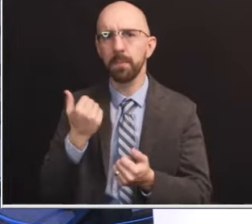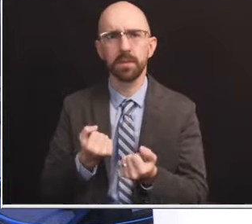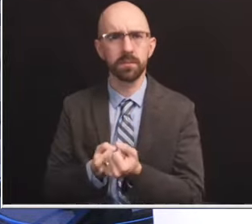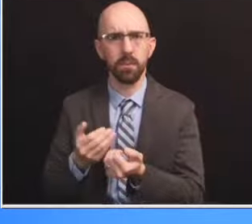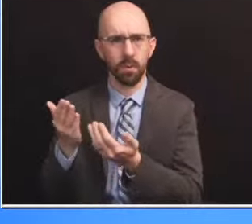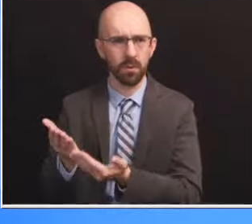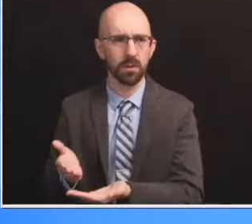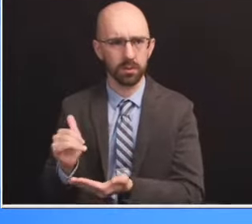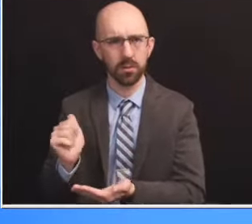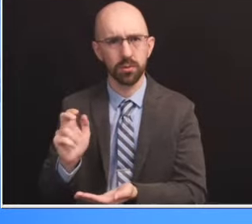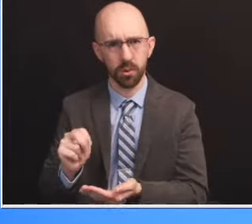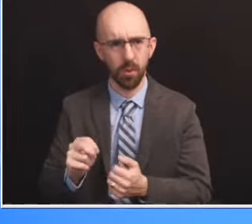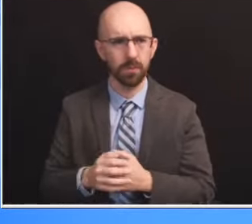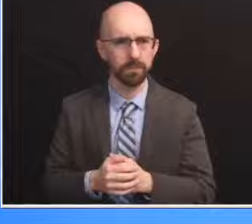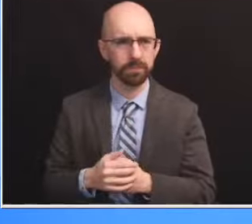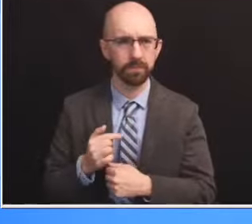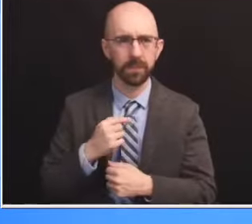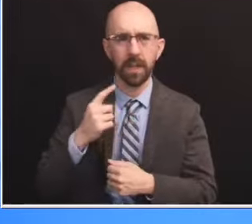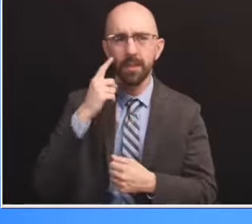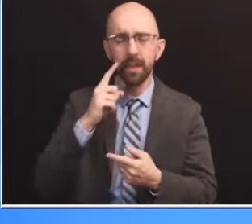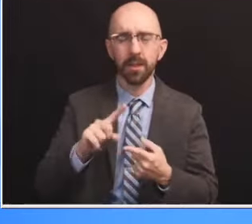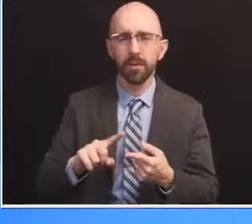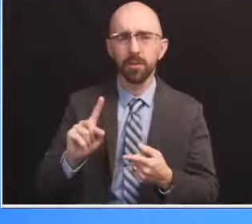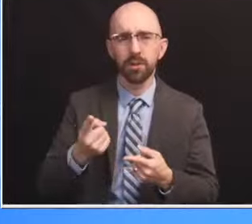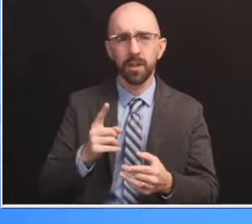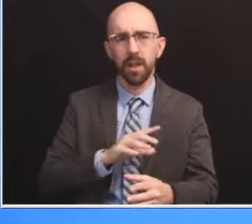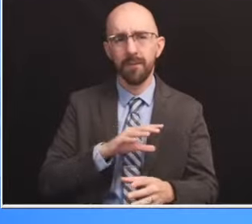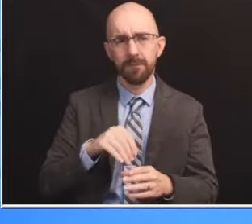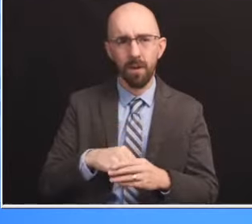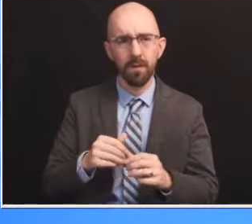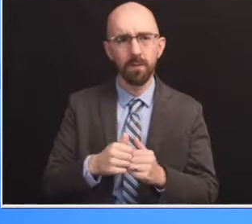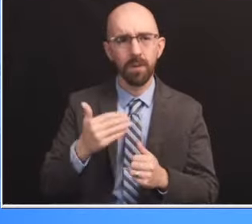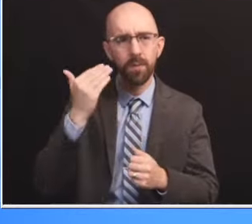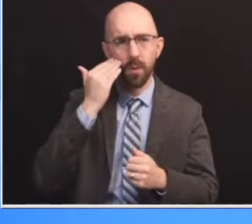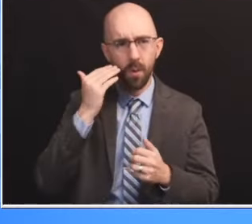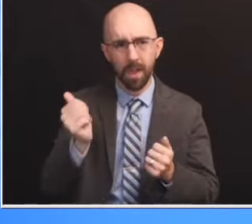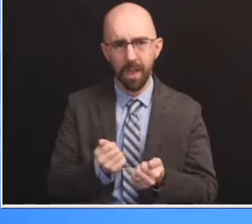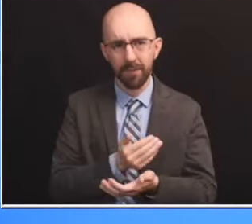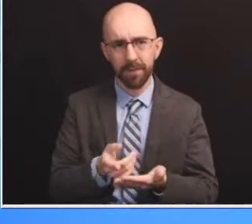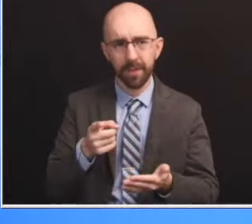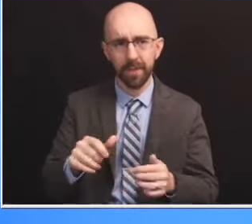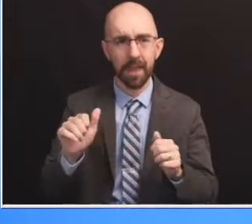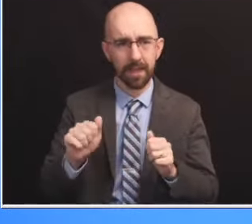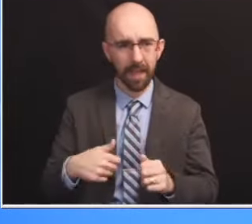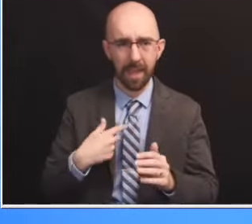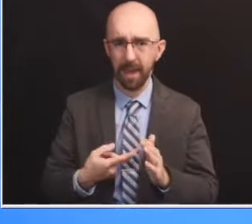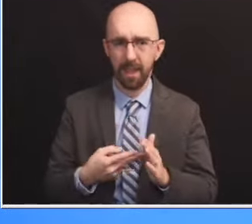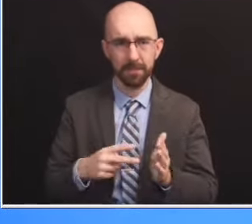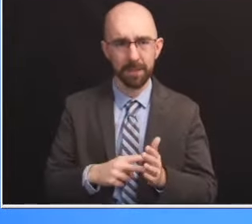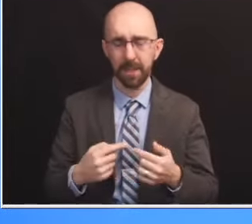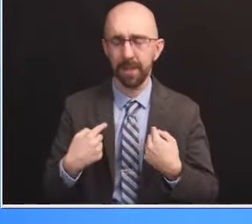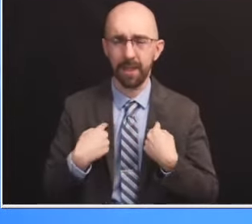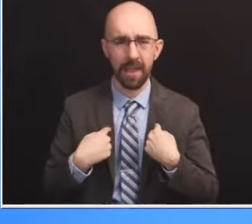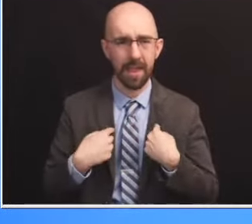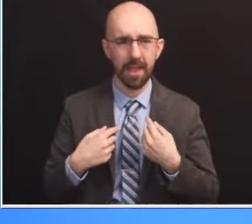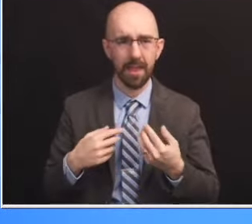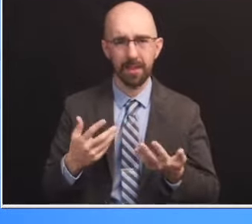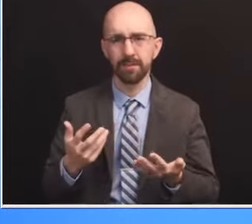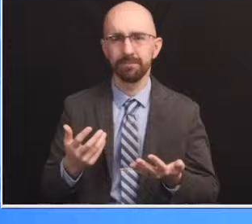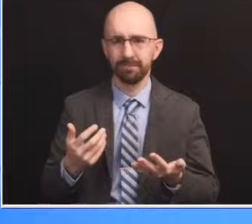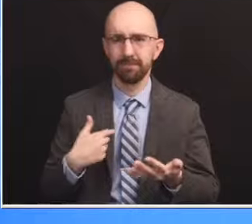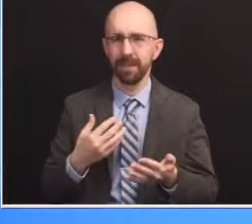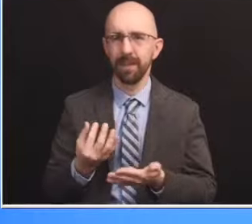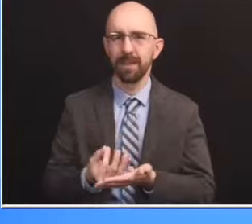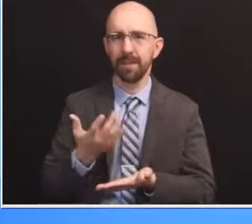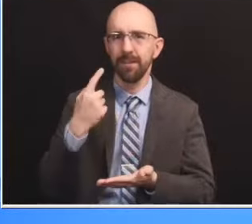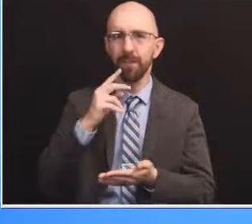I think to just be involved in knowing everything that they can. I mean, I raise money for the University of Kansas,